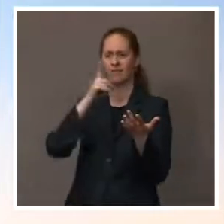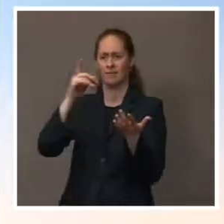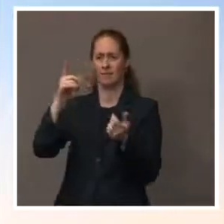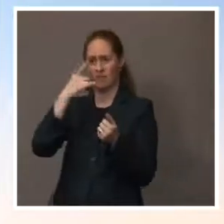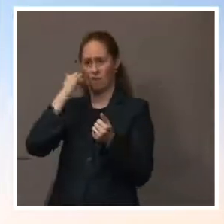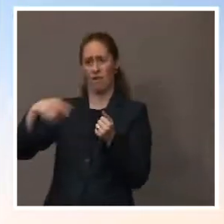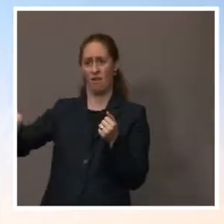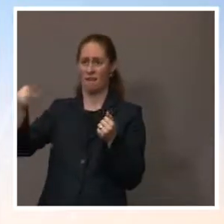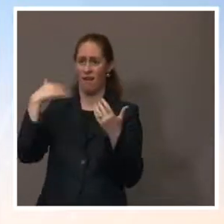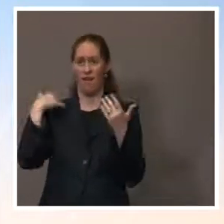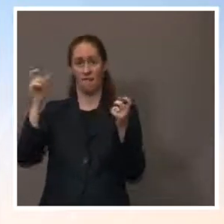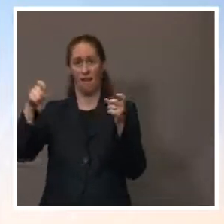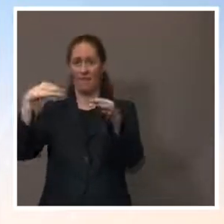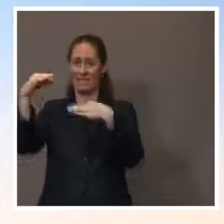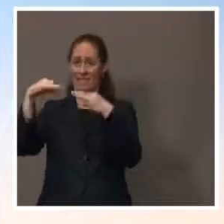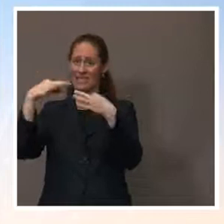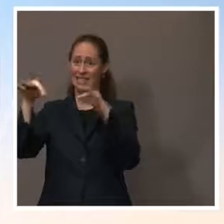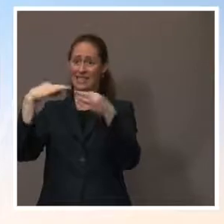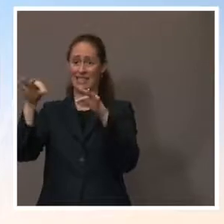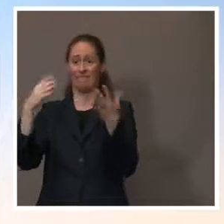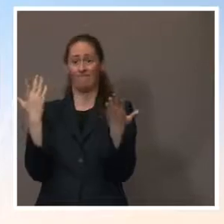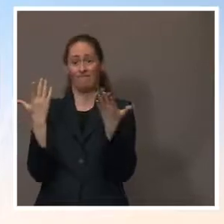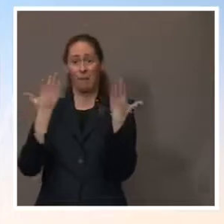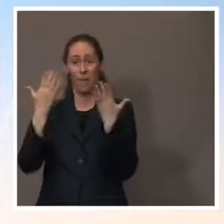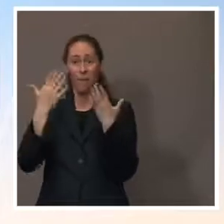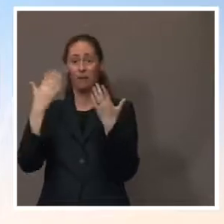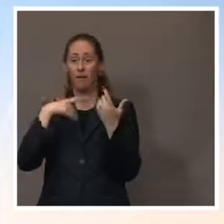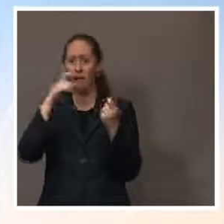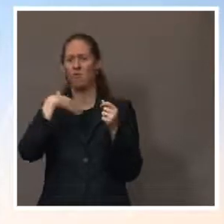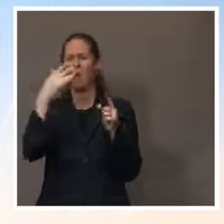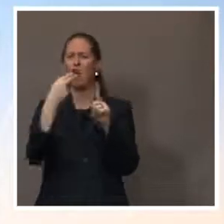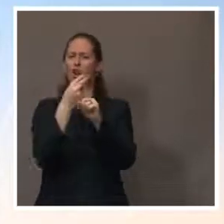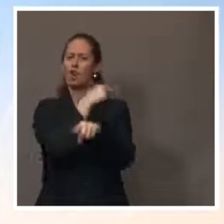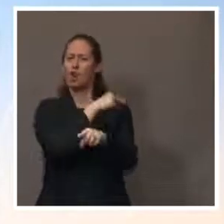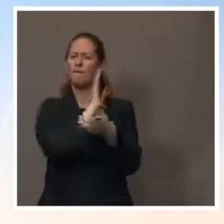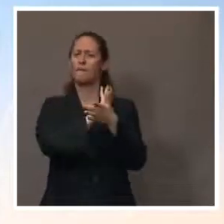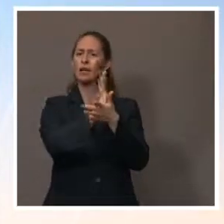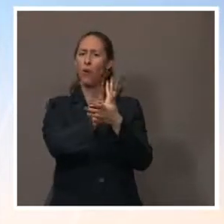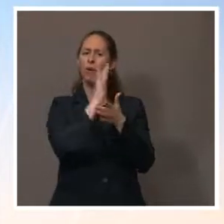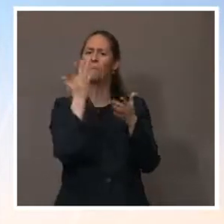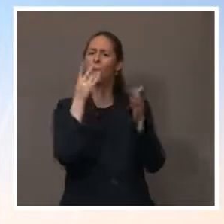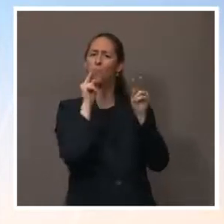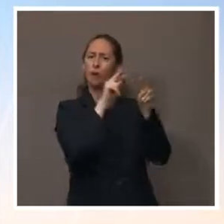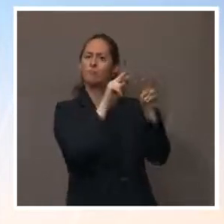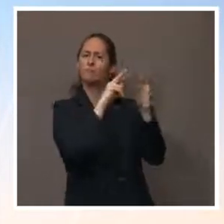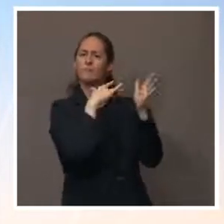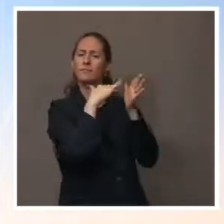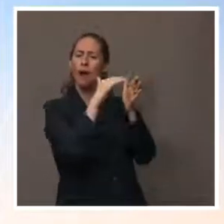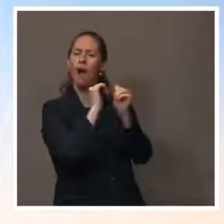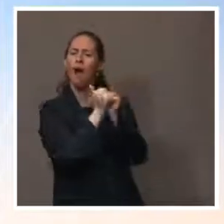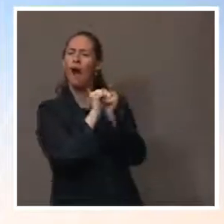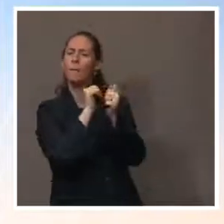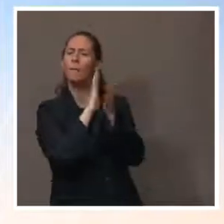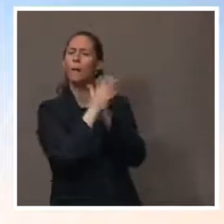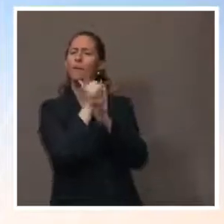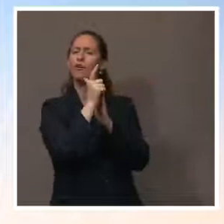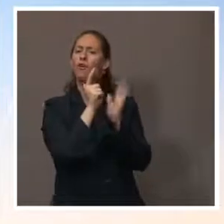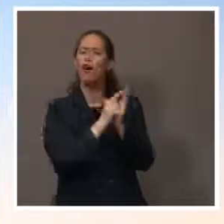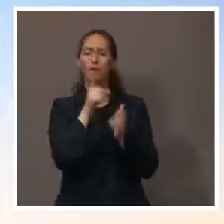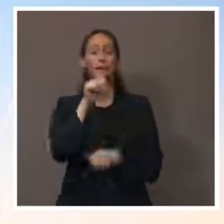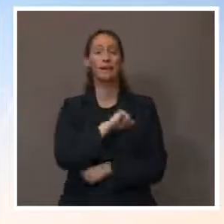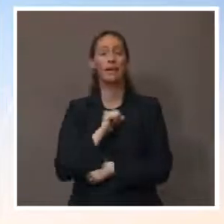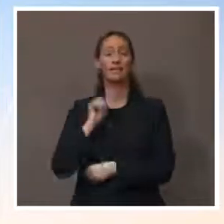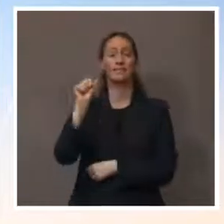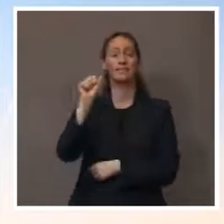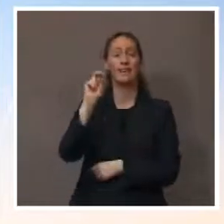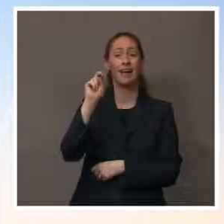need to go to a How a Bill Becomes a Law, how reconciliation works. Senator Sanders could come to the Republican caucus and teach them. I'm offering him.